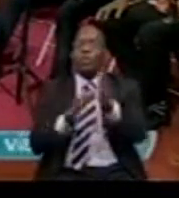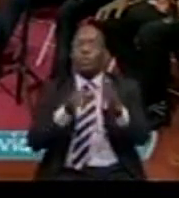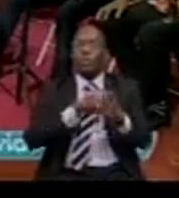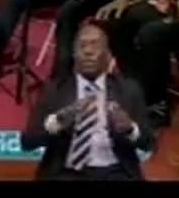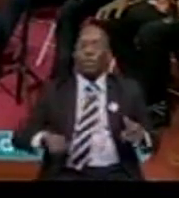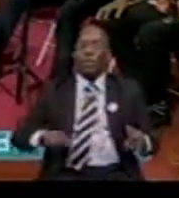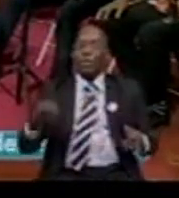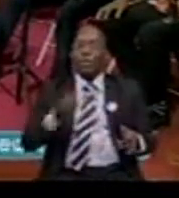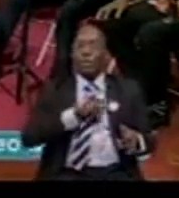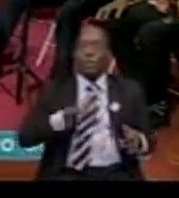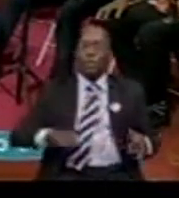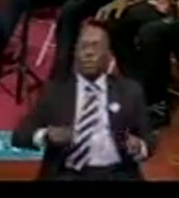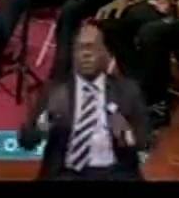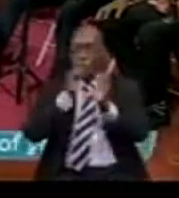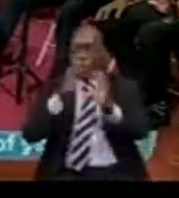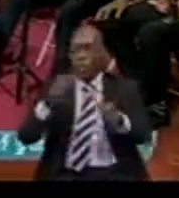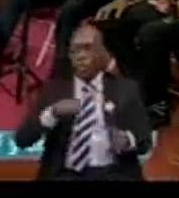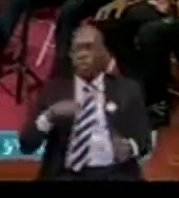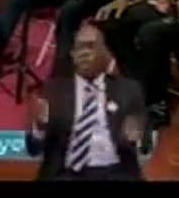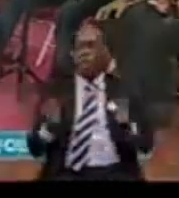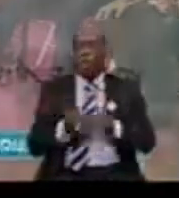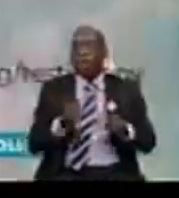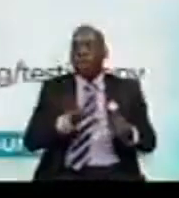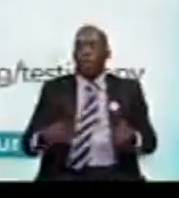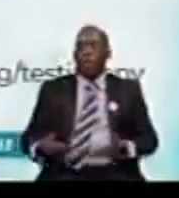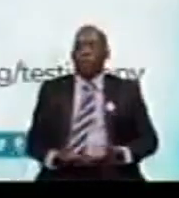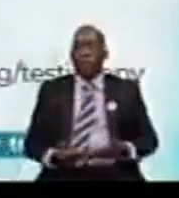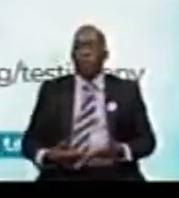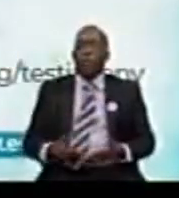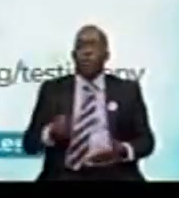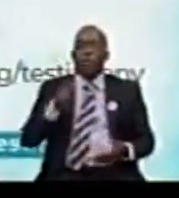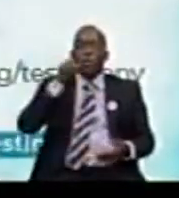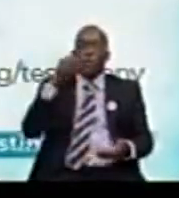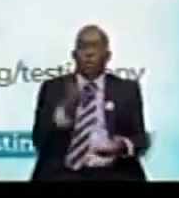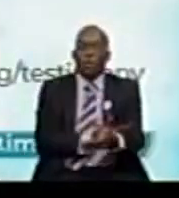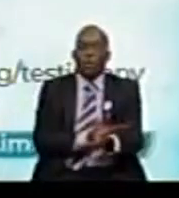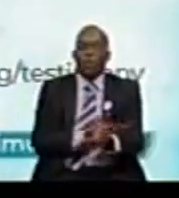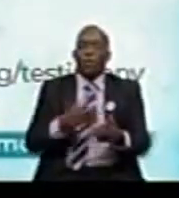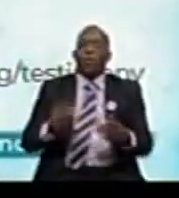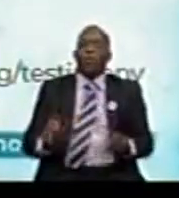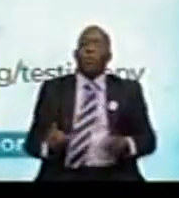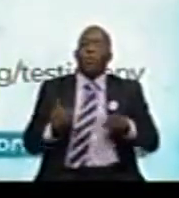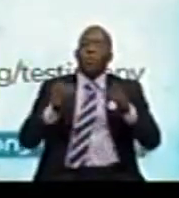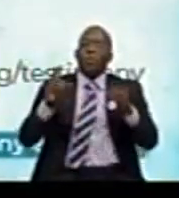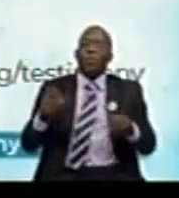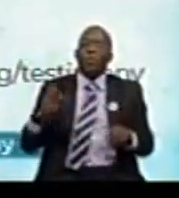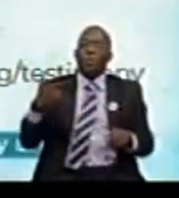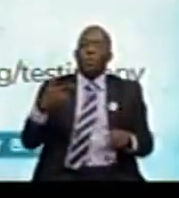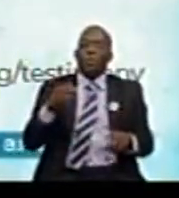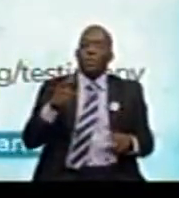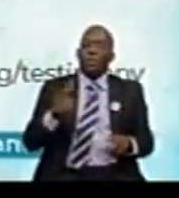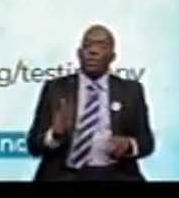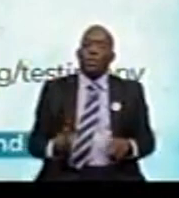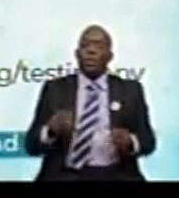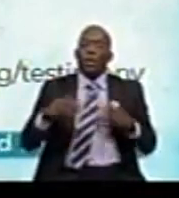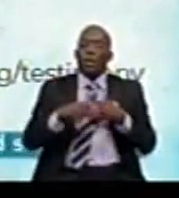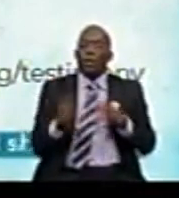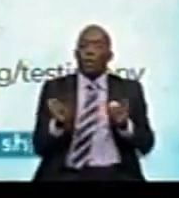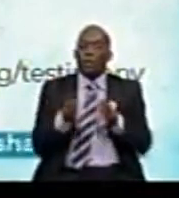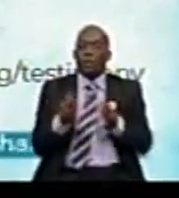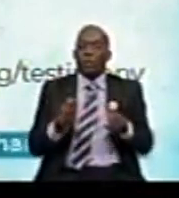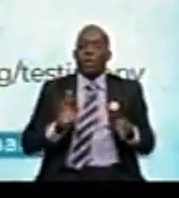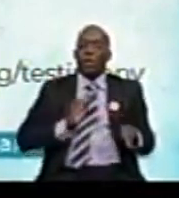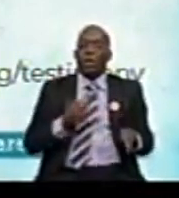during Ondo State GCK after an encounter with our father in the dream after the delay